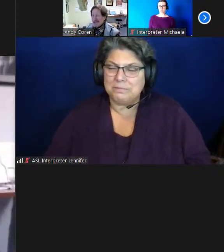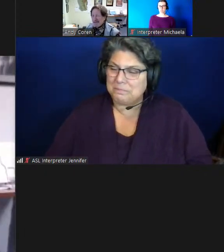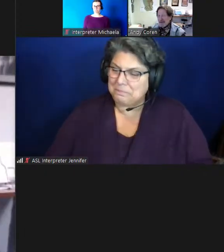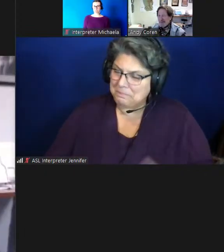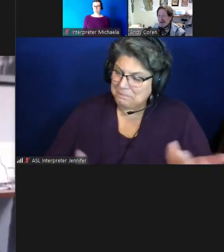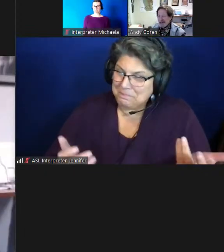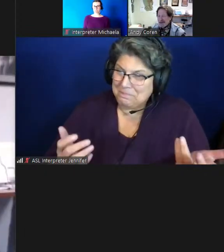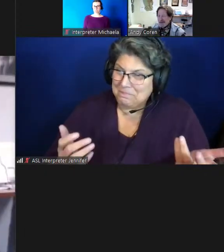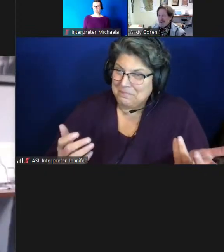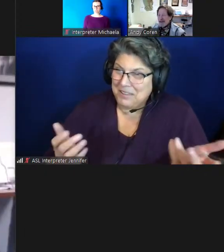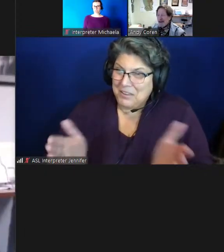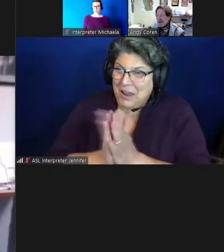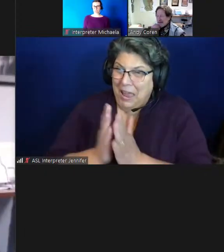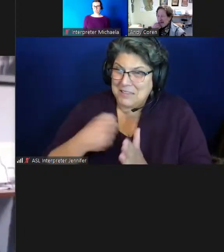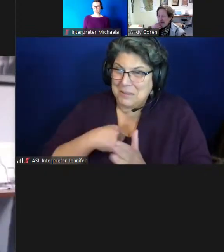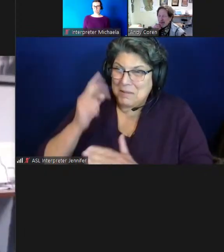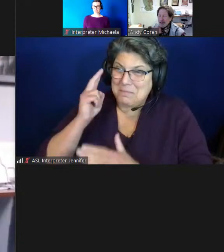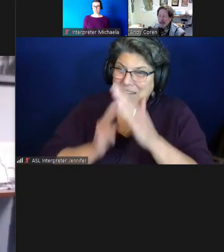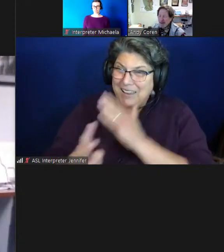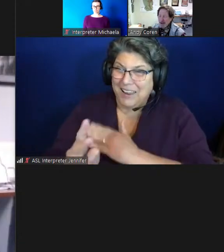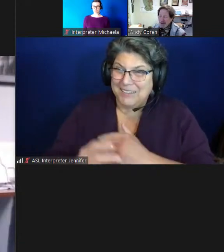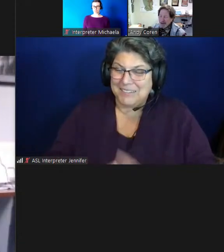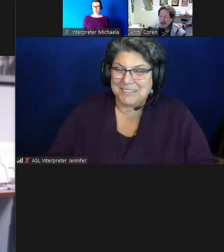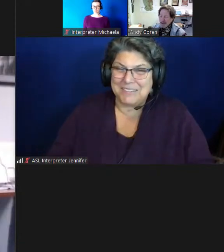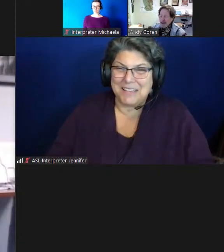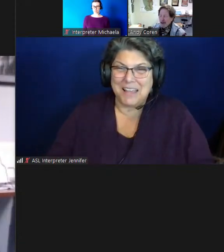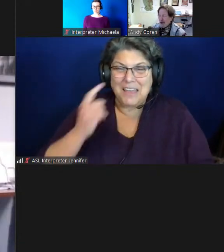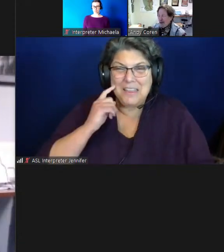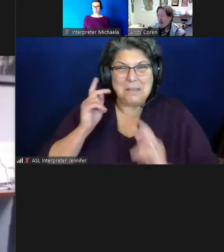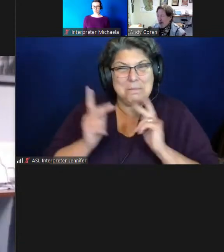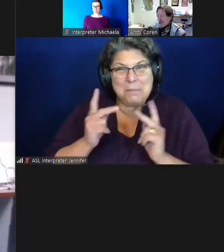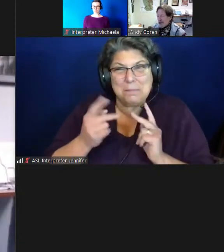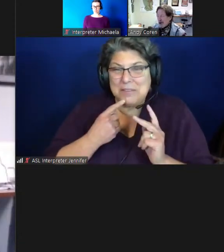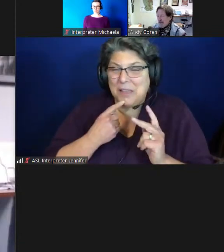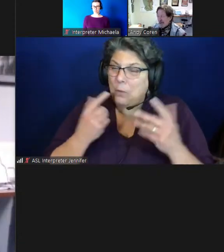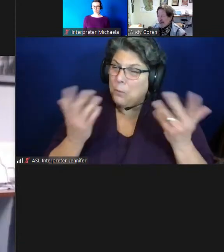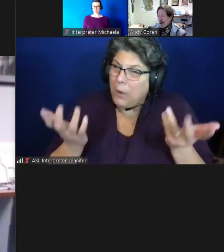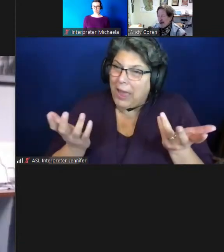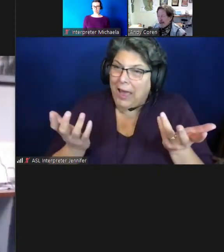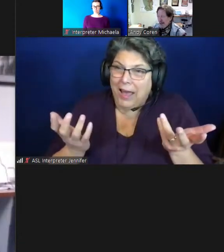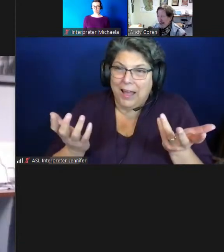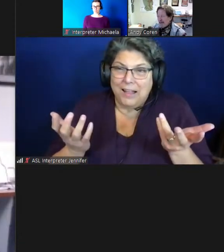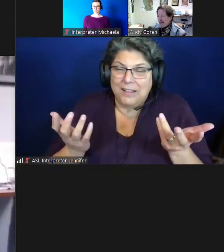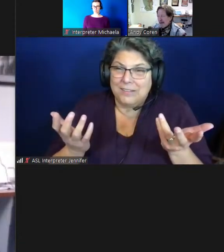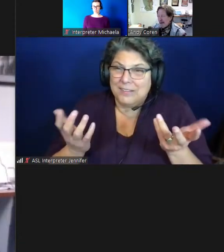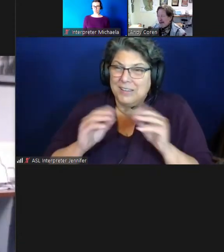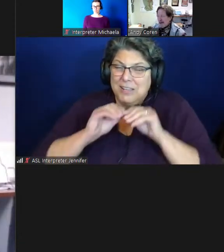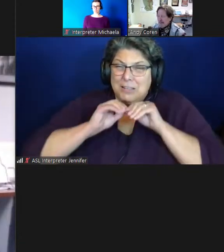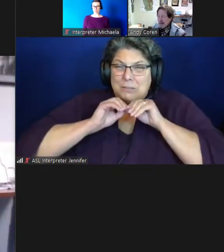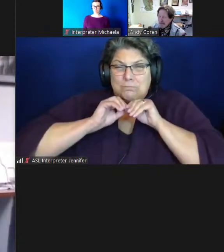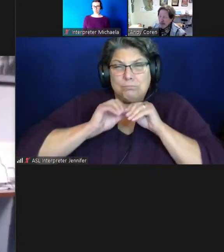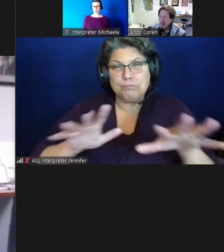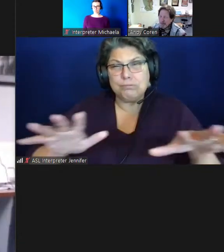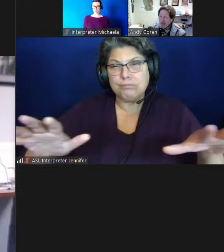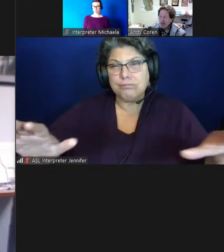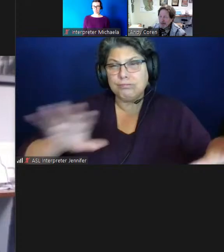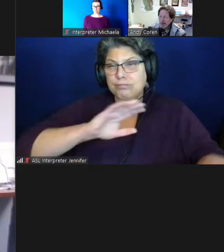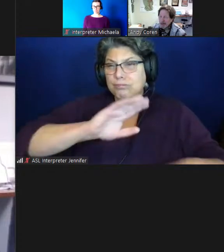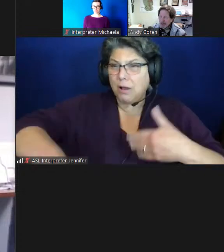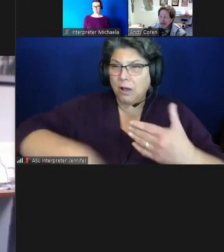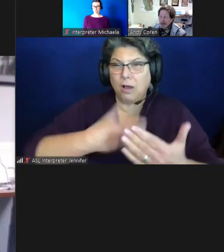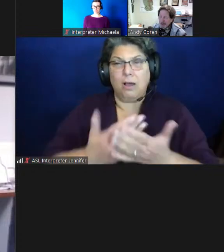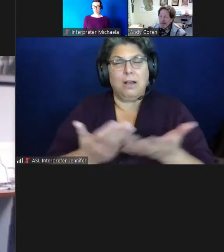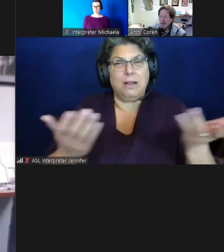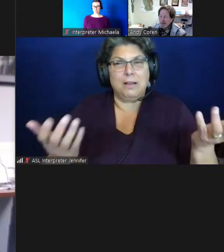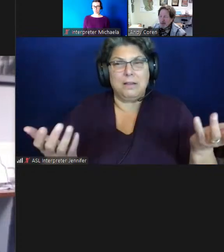Again, you're asking for a prediction for me. I think people are saying, well, this is washing over the entire land, and maybe more people will be